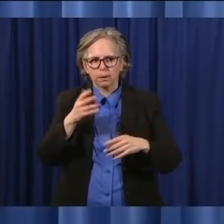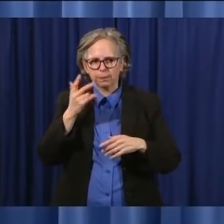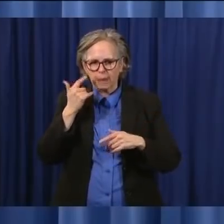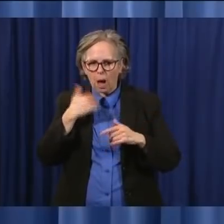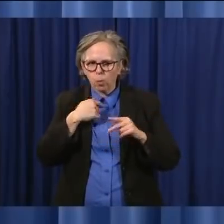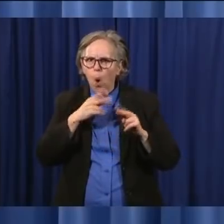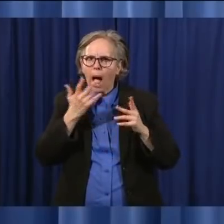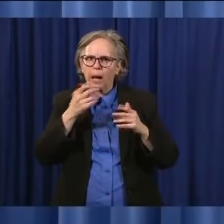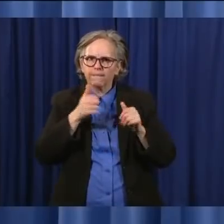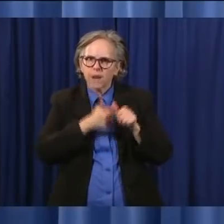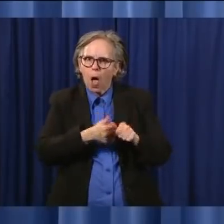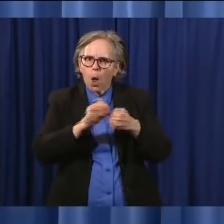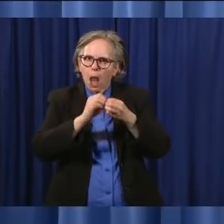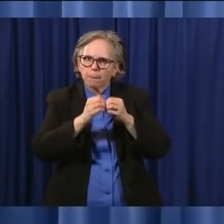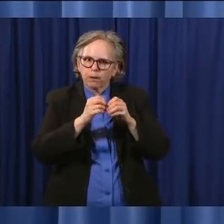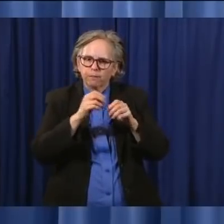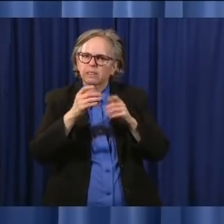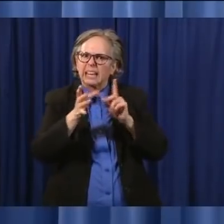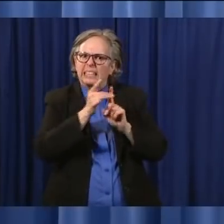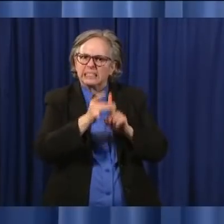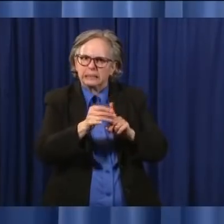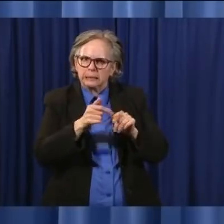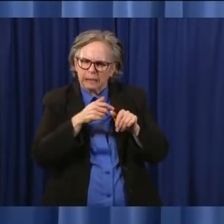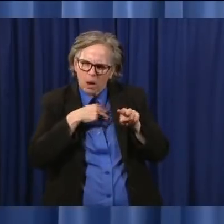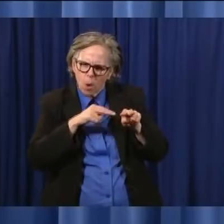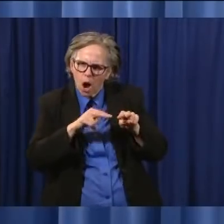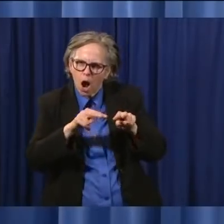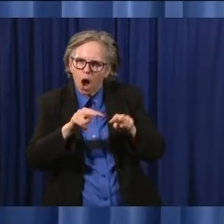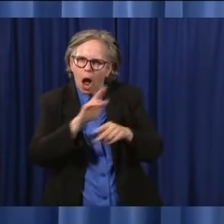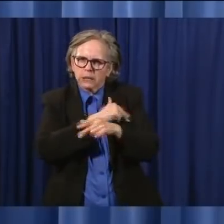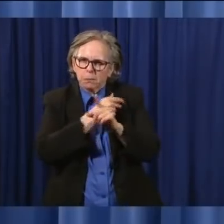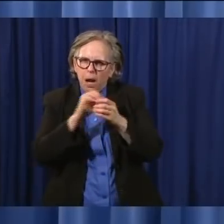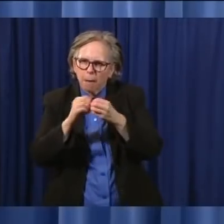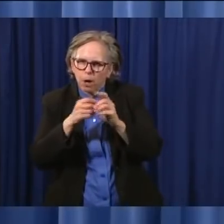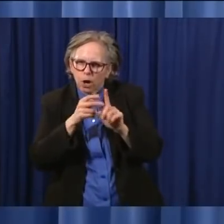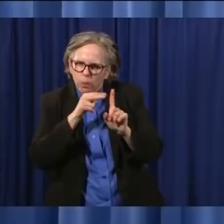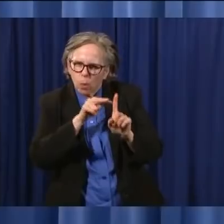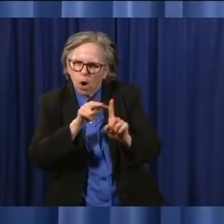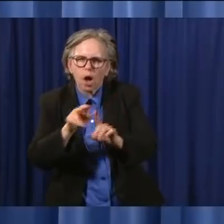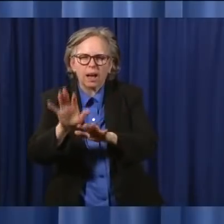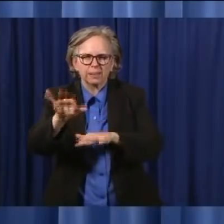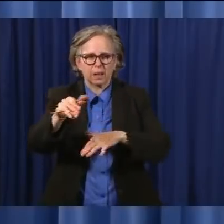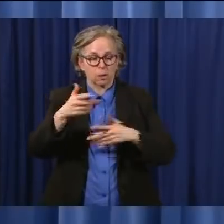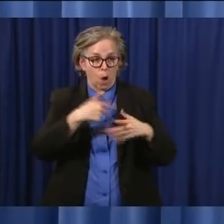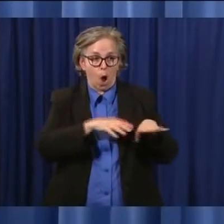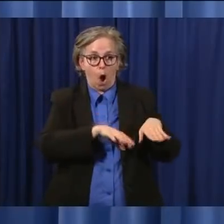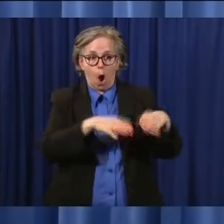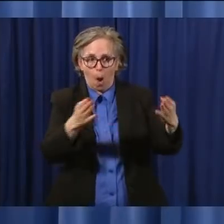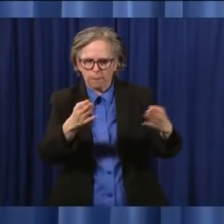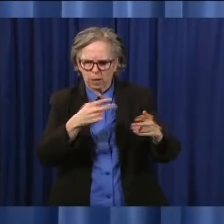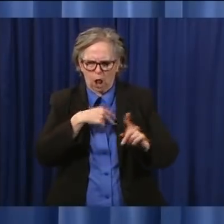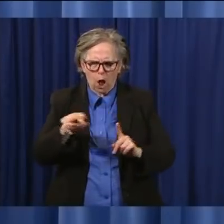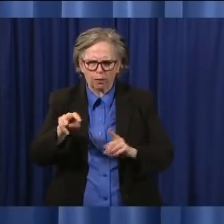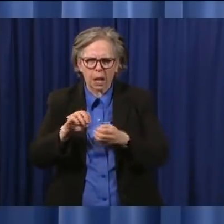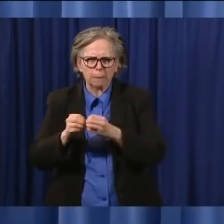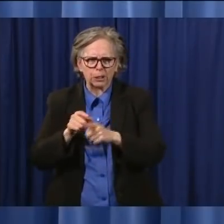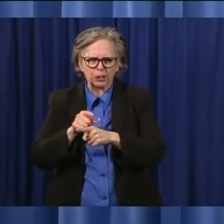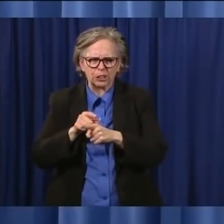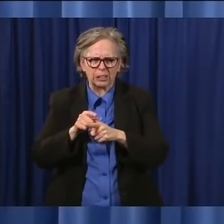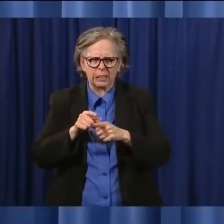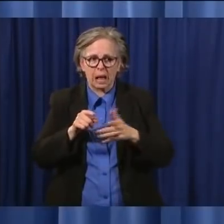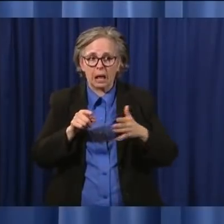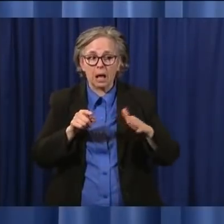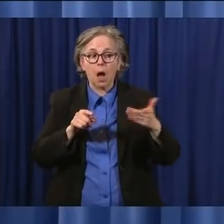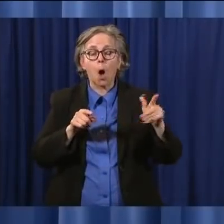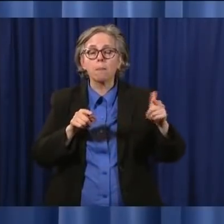monitor the cases. As we monitor everything, we wanted to be able to spread these openings over a